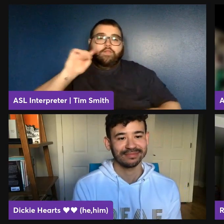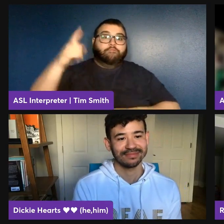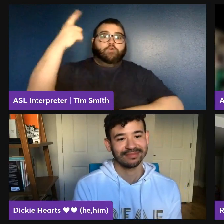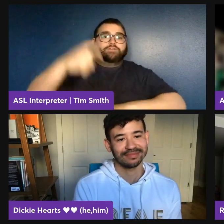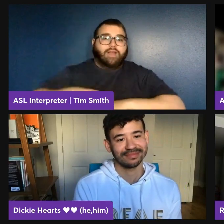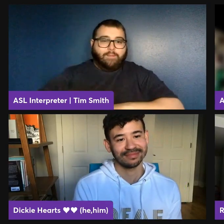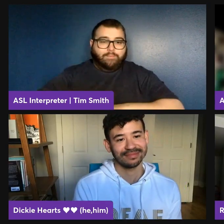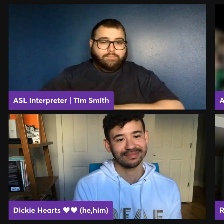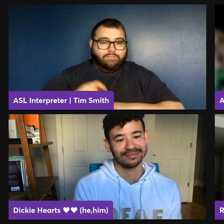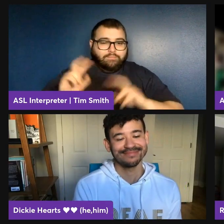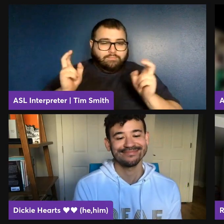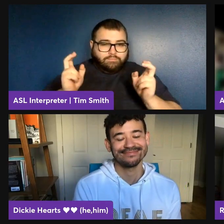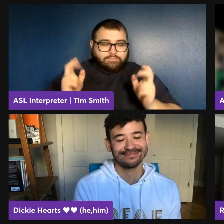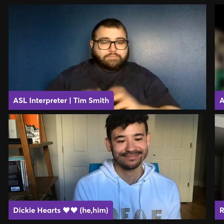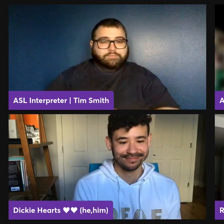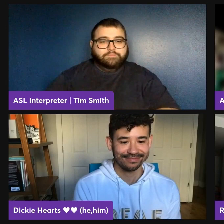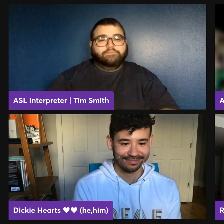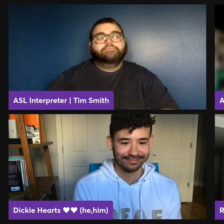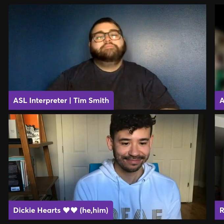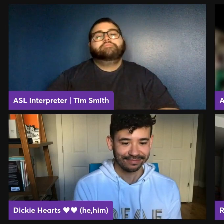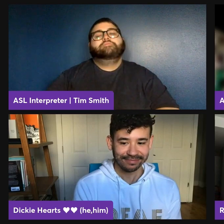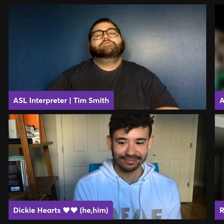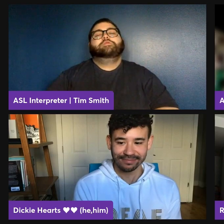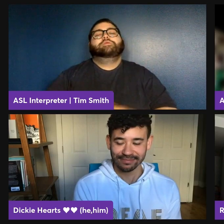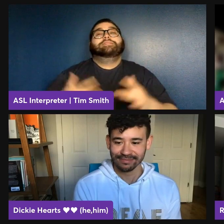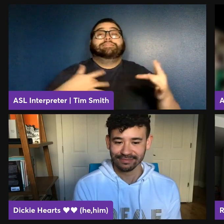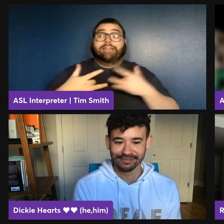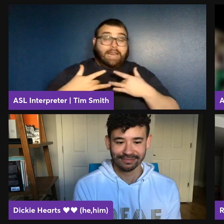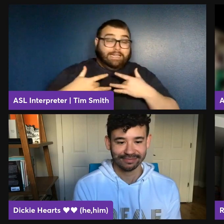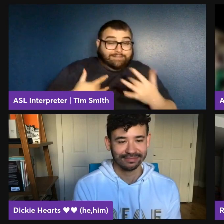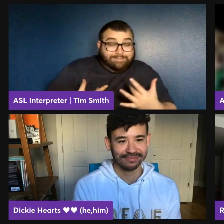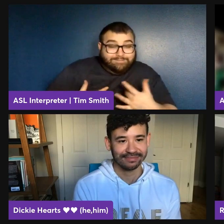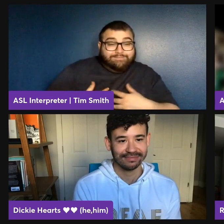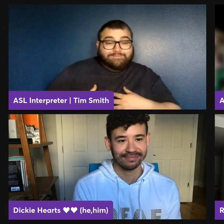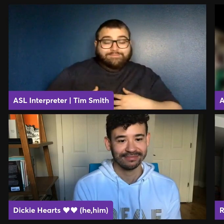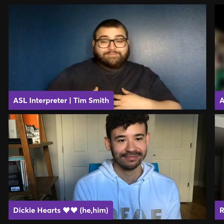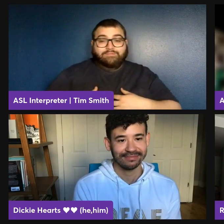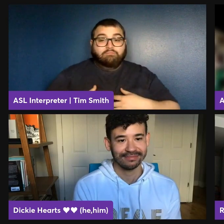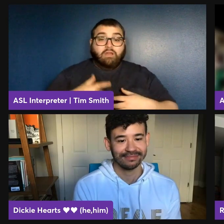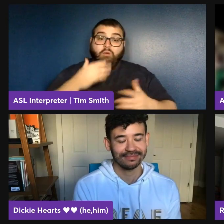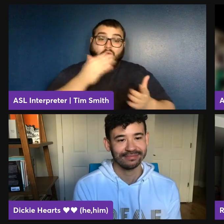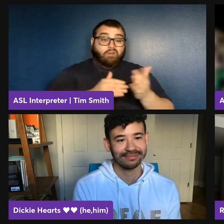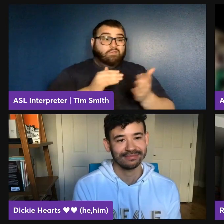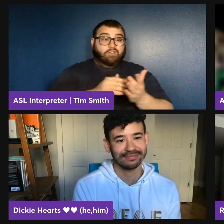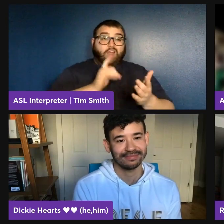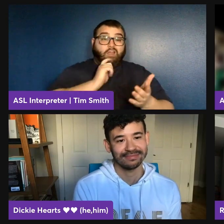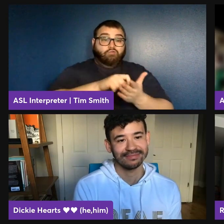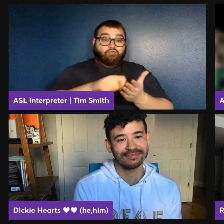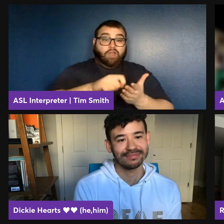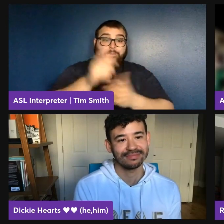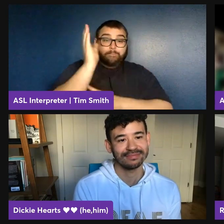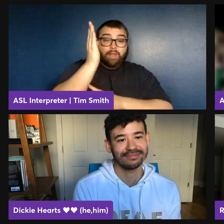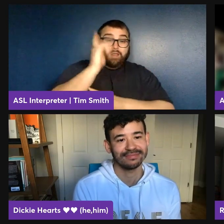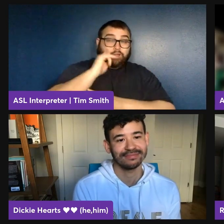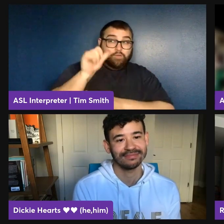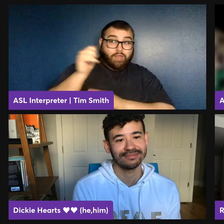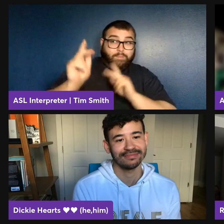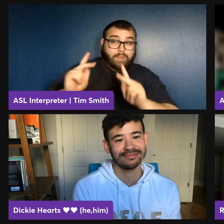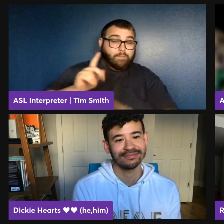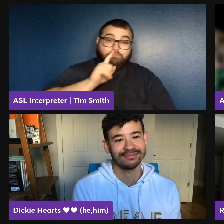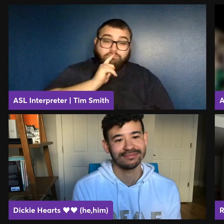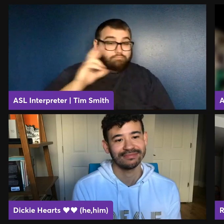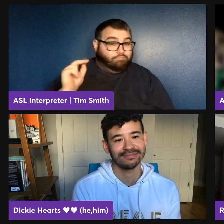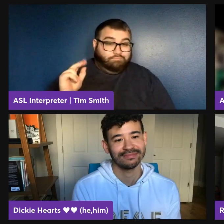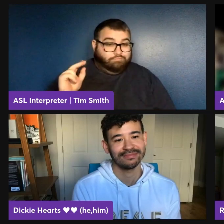And so it's exciting to me. I have not often written monologues for other people and other people's